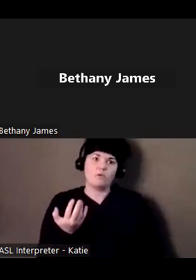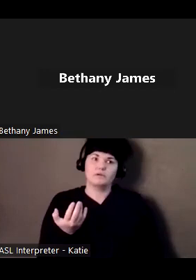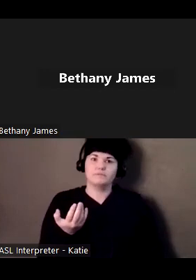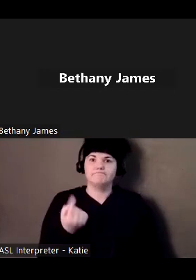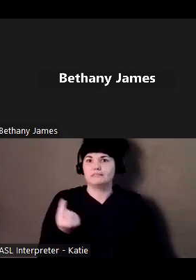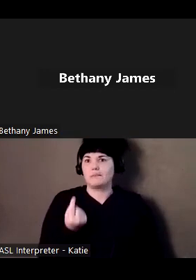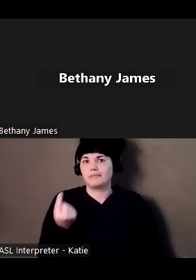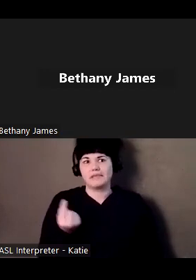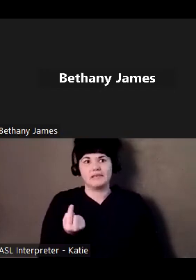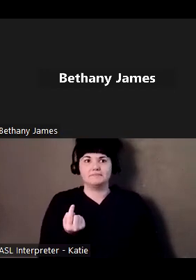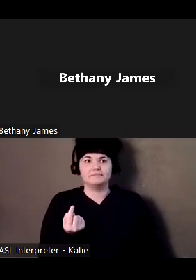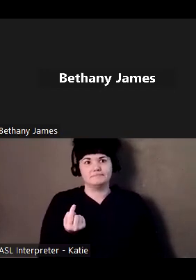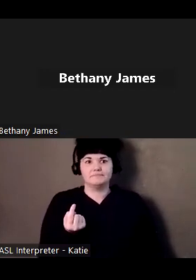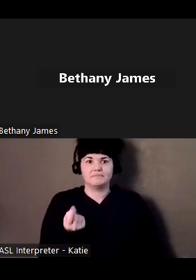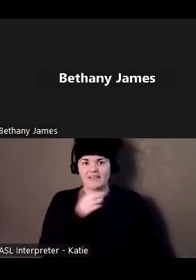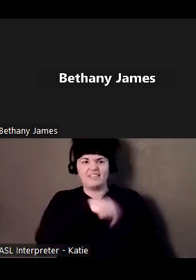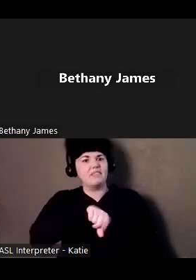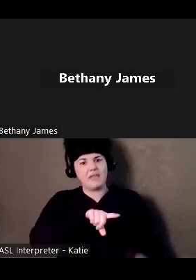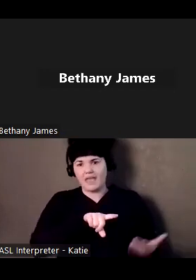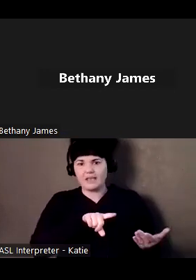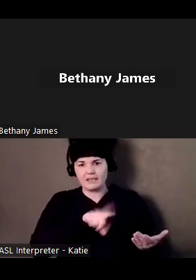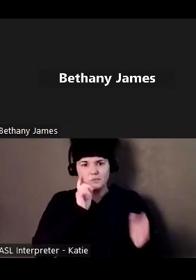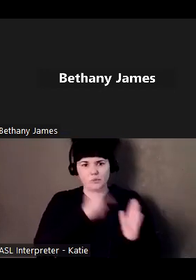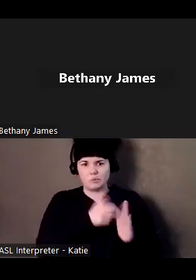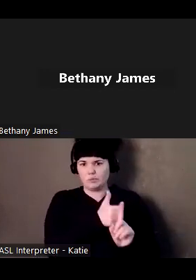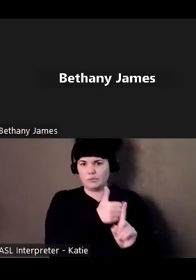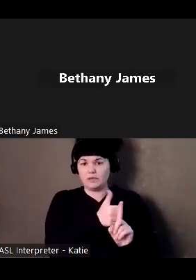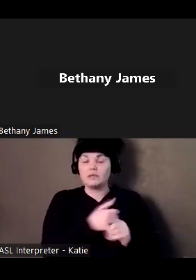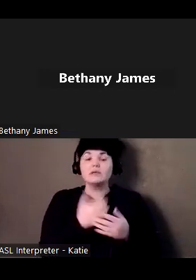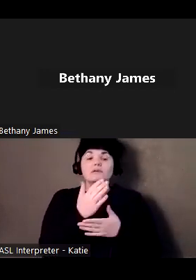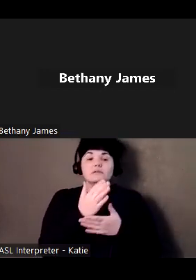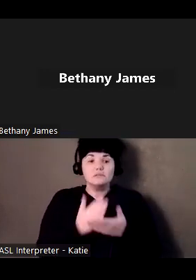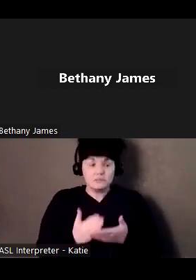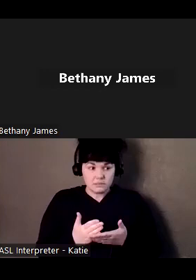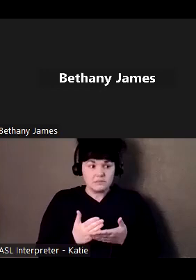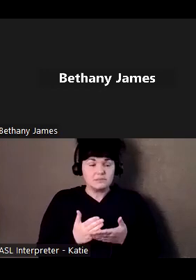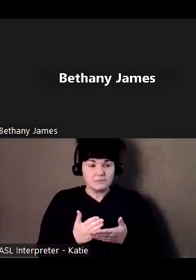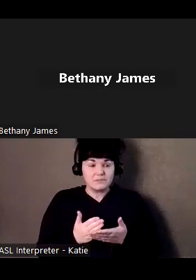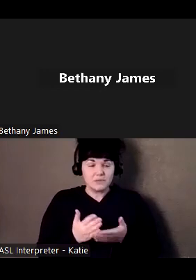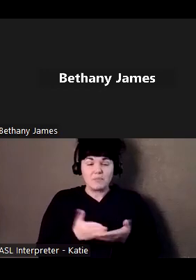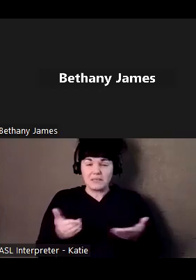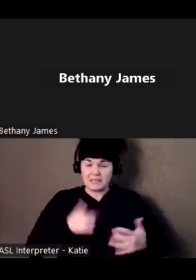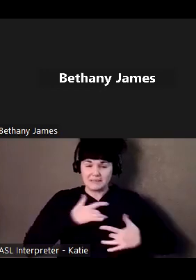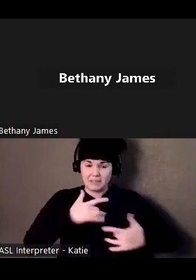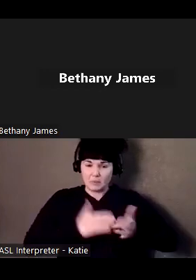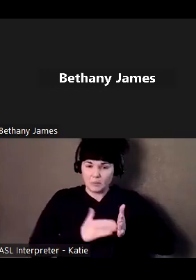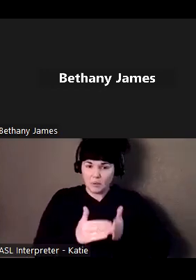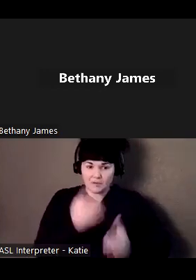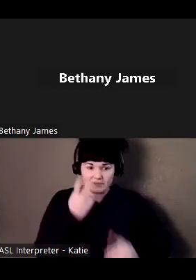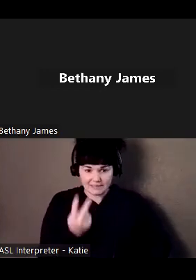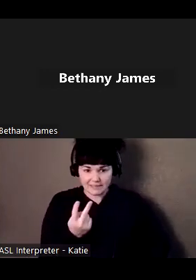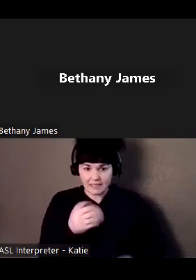that they kind of spoke to. Some of the major themes that I was seeing, at least with my customers, were,